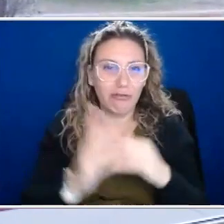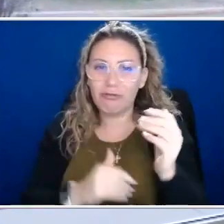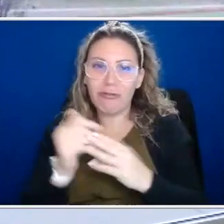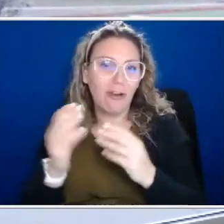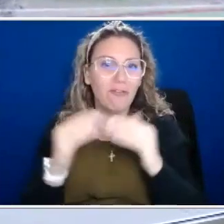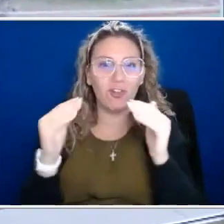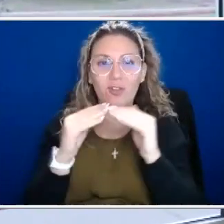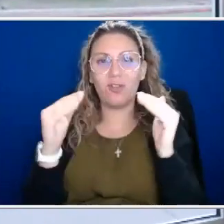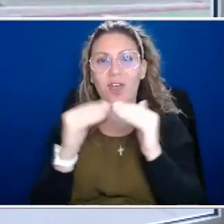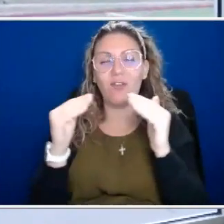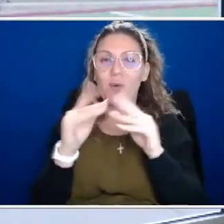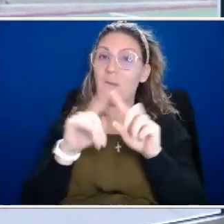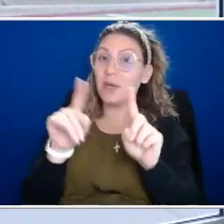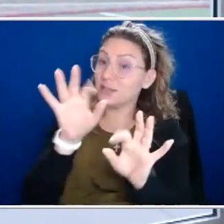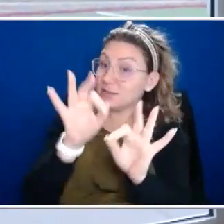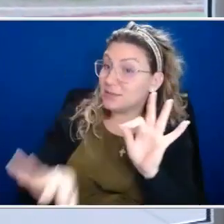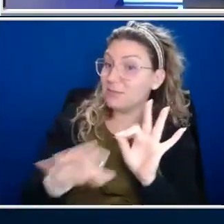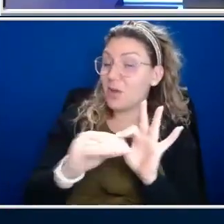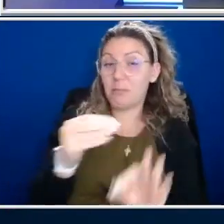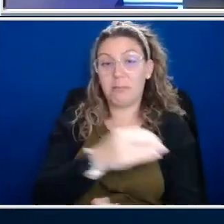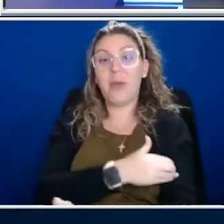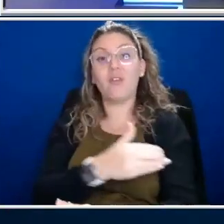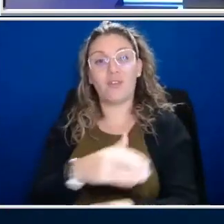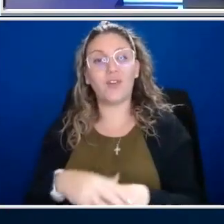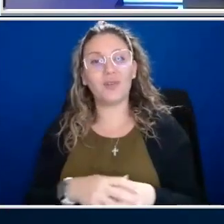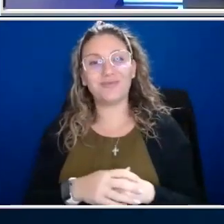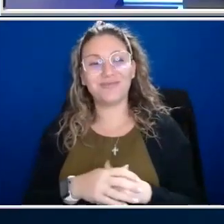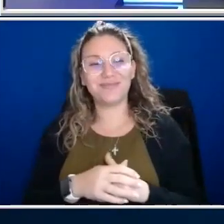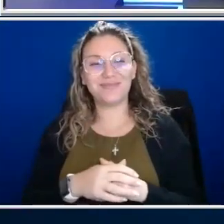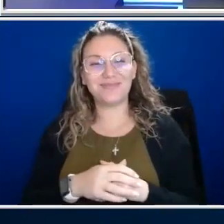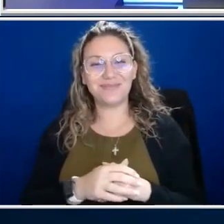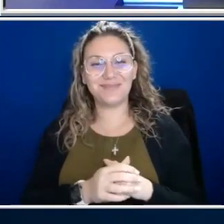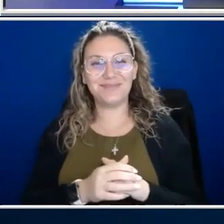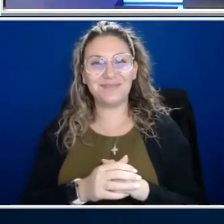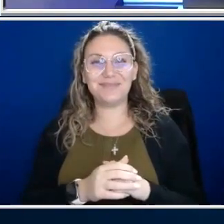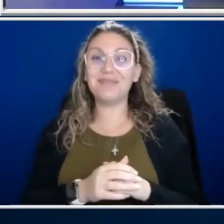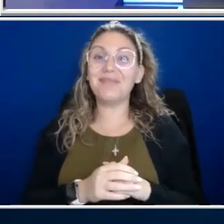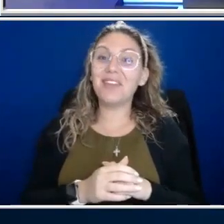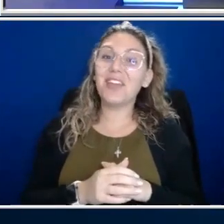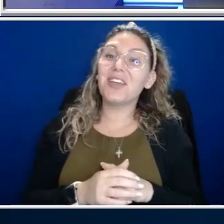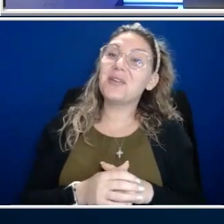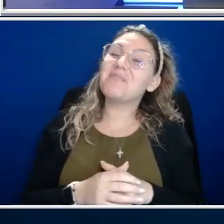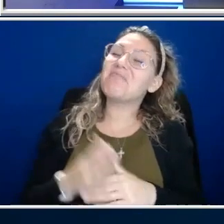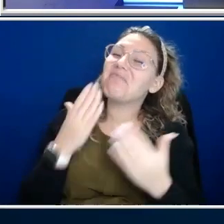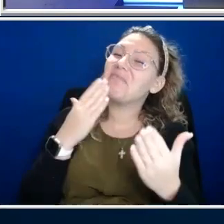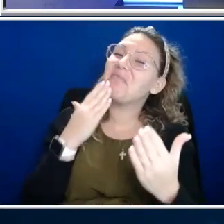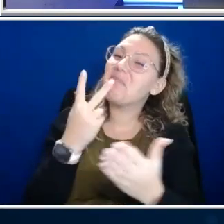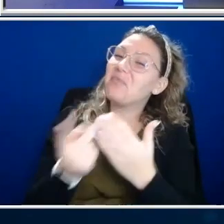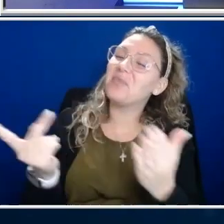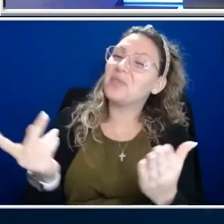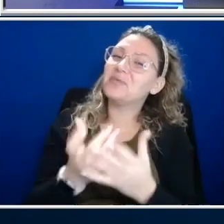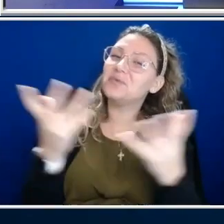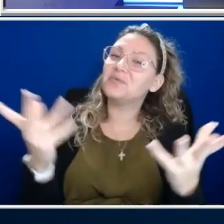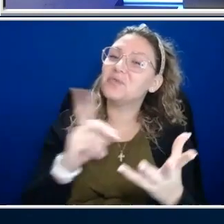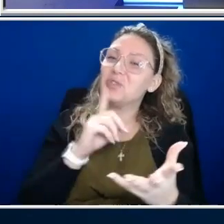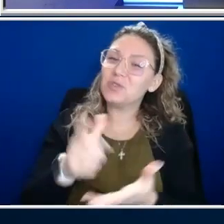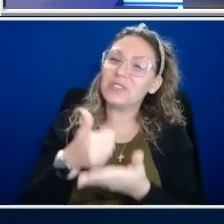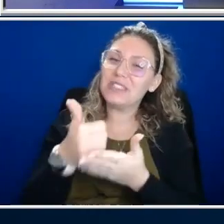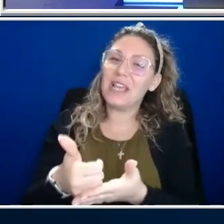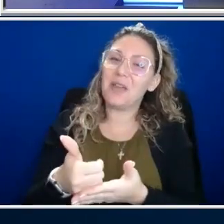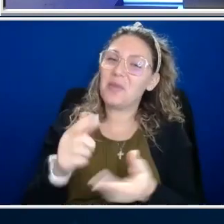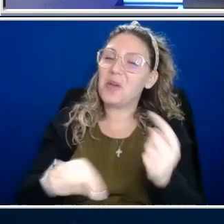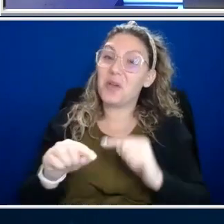powerful. Absolutely. It can really help people. Joey, Alexis, thank you so much. Really helpful, and it goes back to what we talked about,